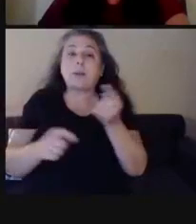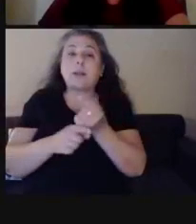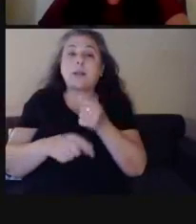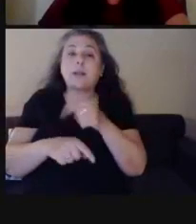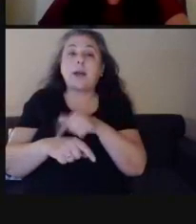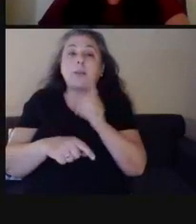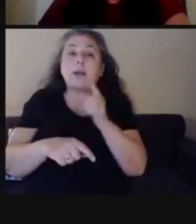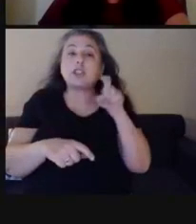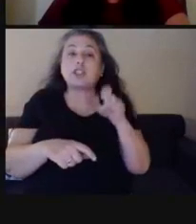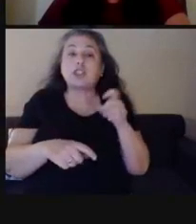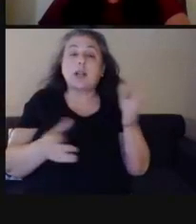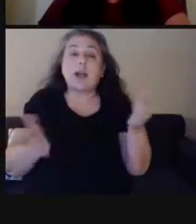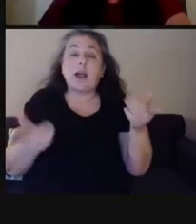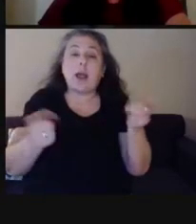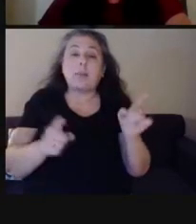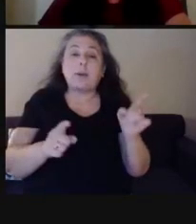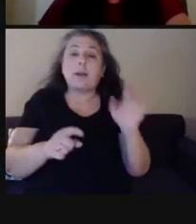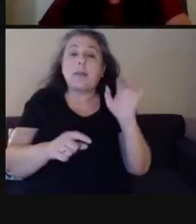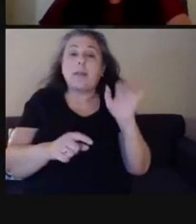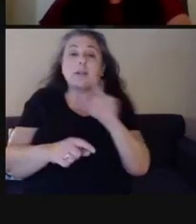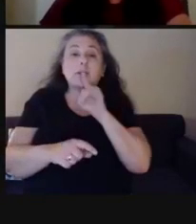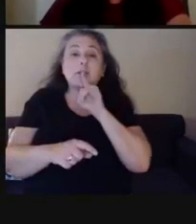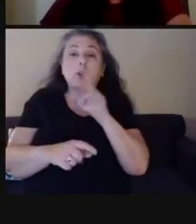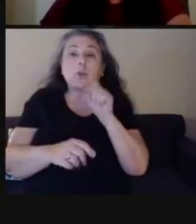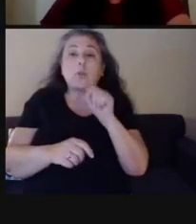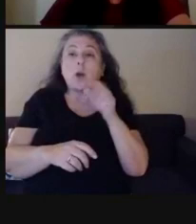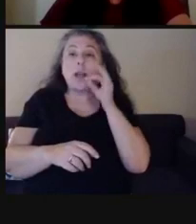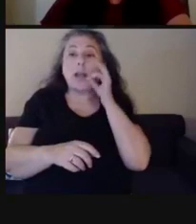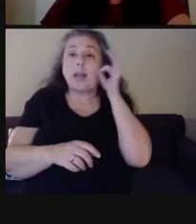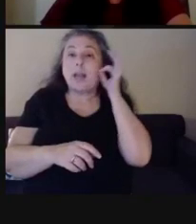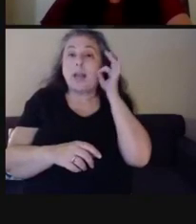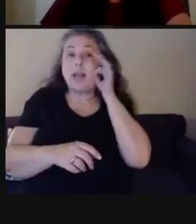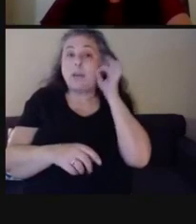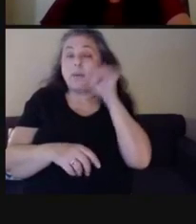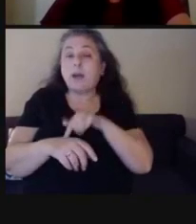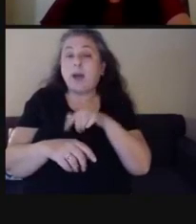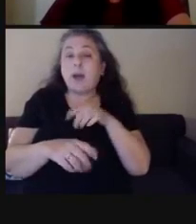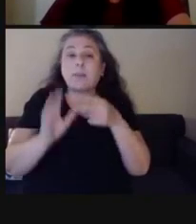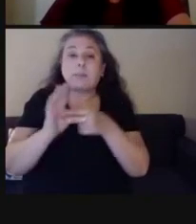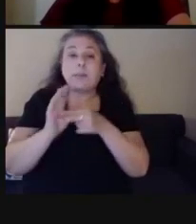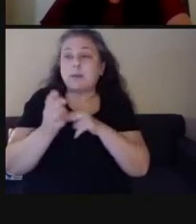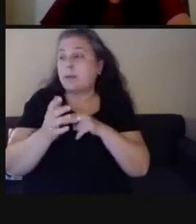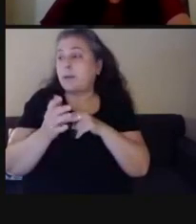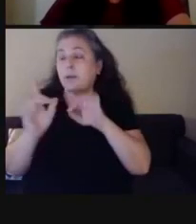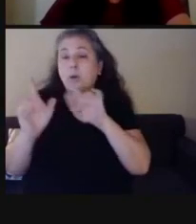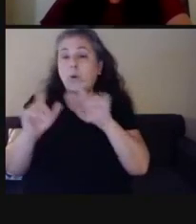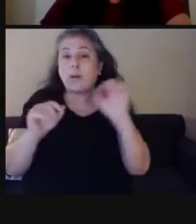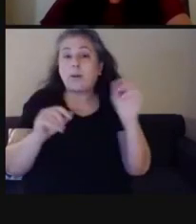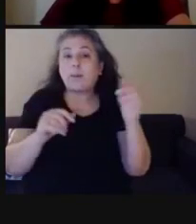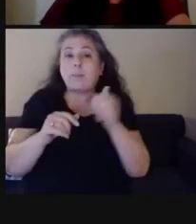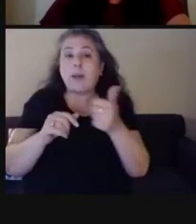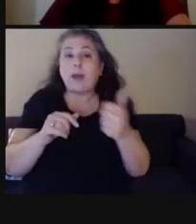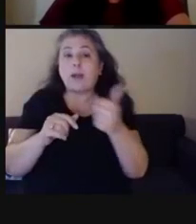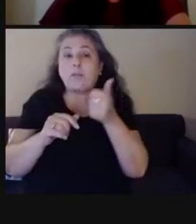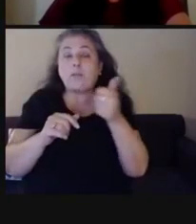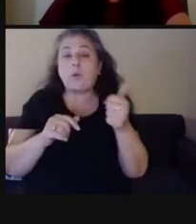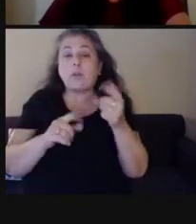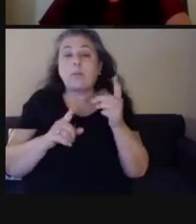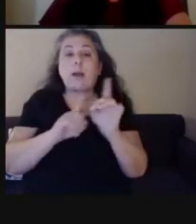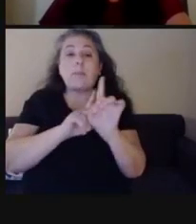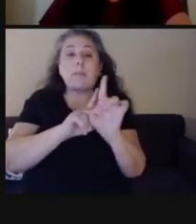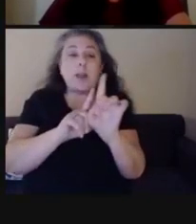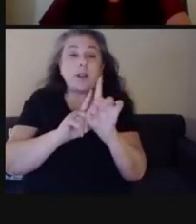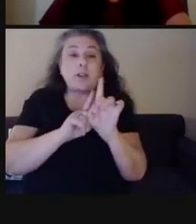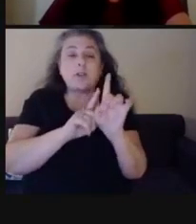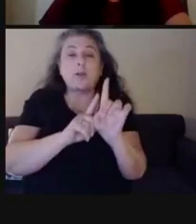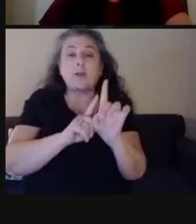should happen. And that's really what Indian time means. And so that going back and forth to my mentor,